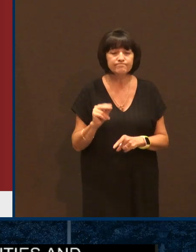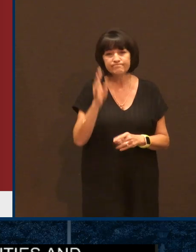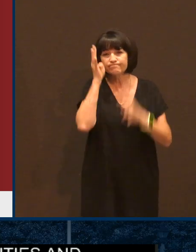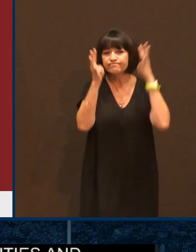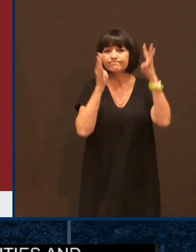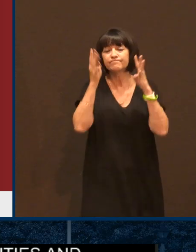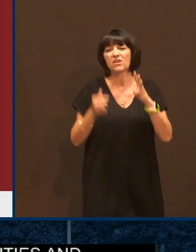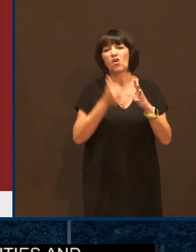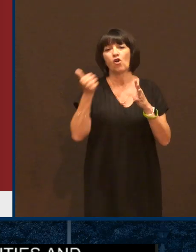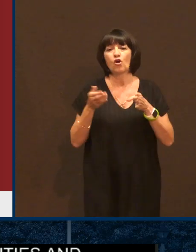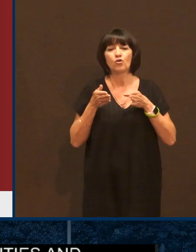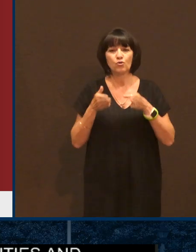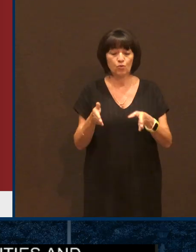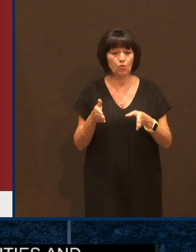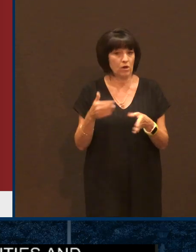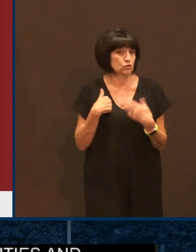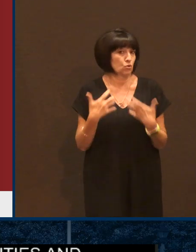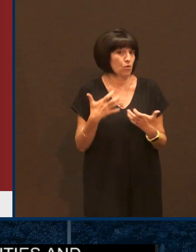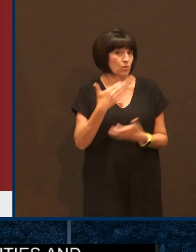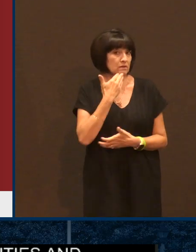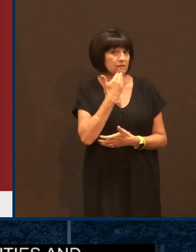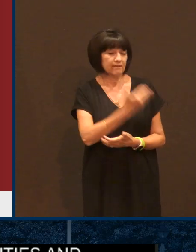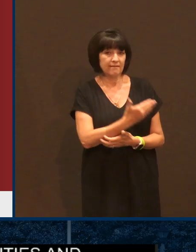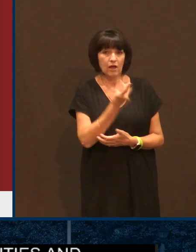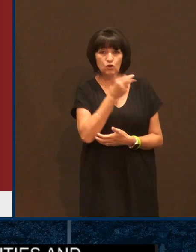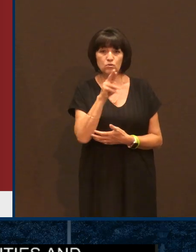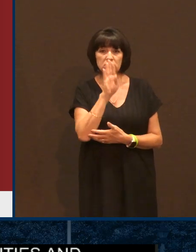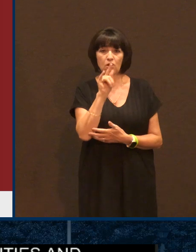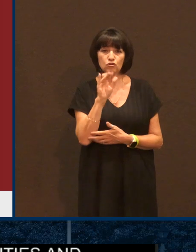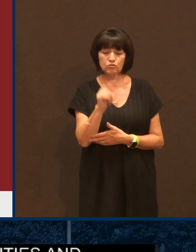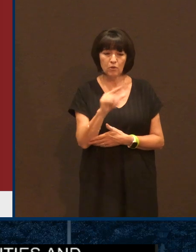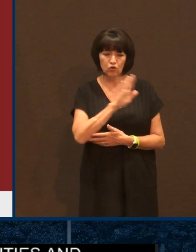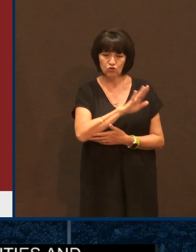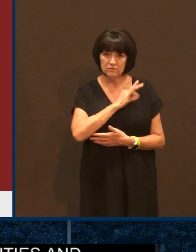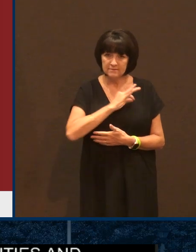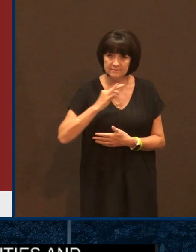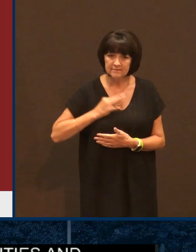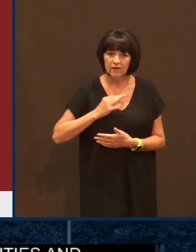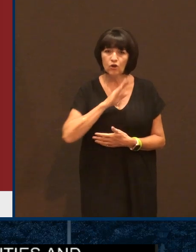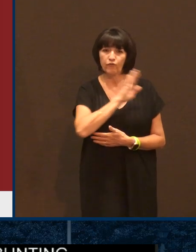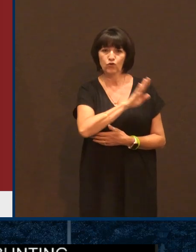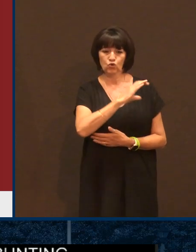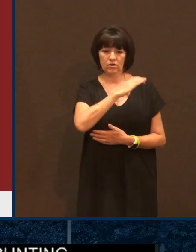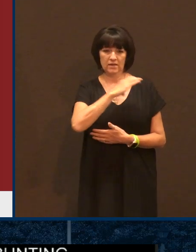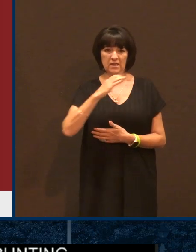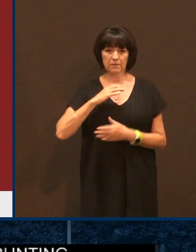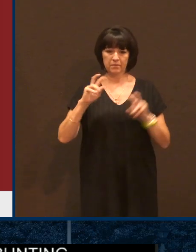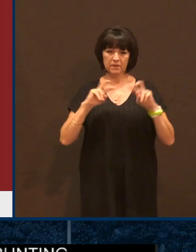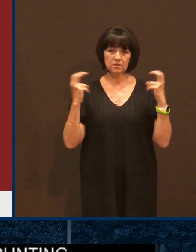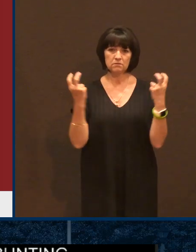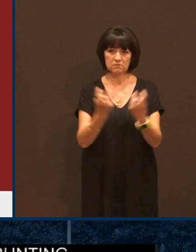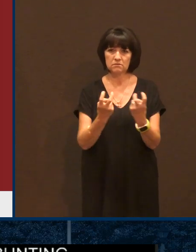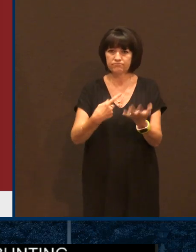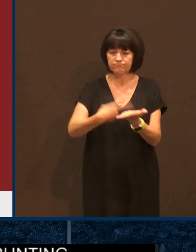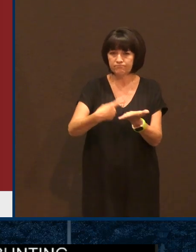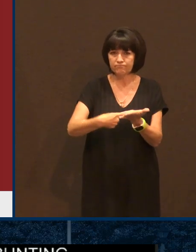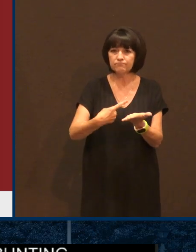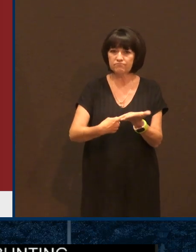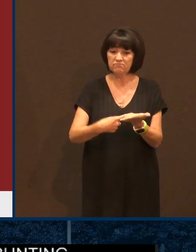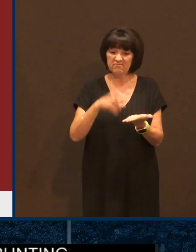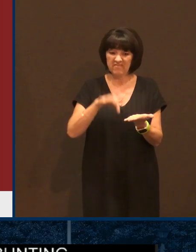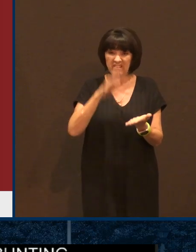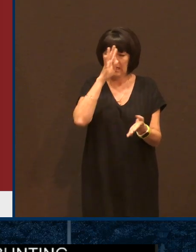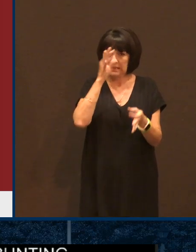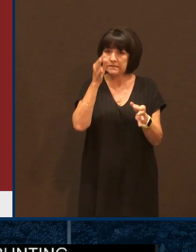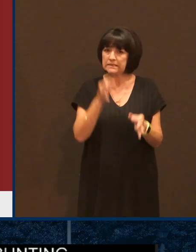work that you and your staff have been doing and will continue to do in helping us make these difficult decisions that will be